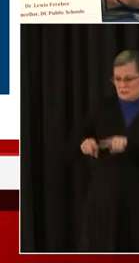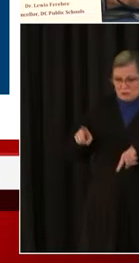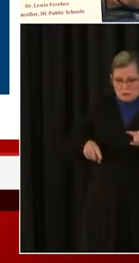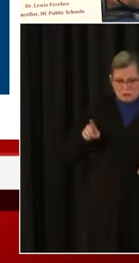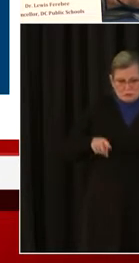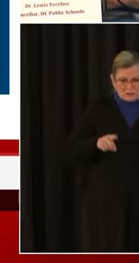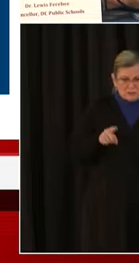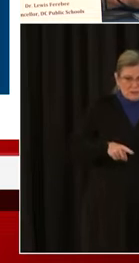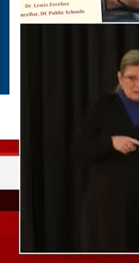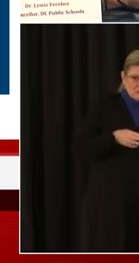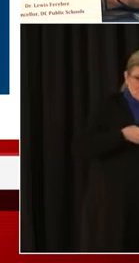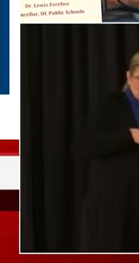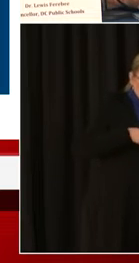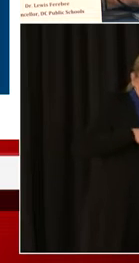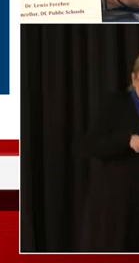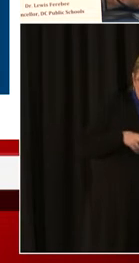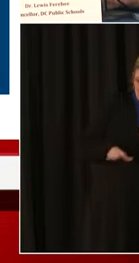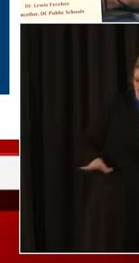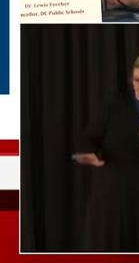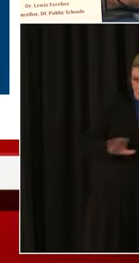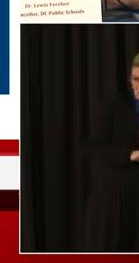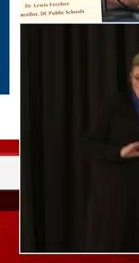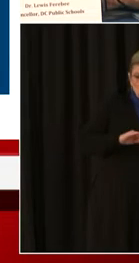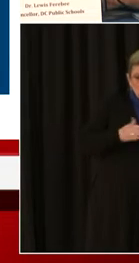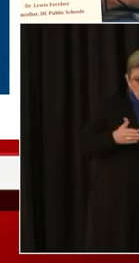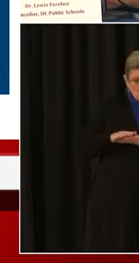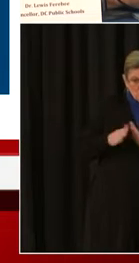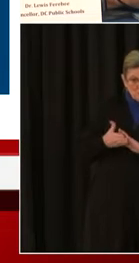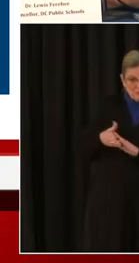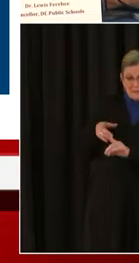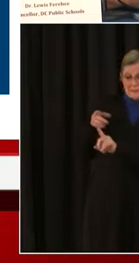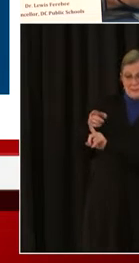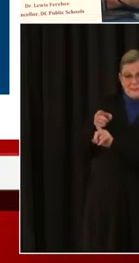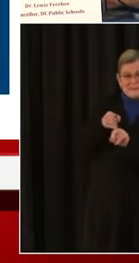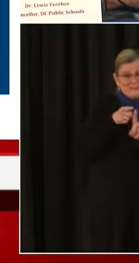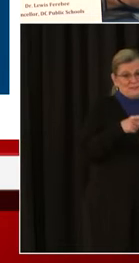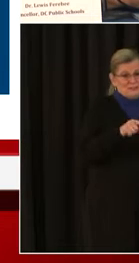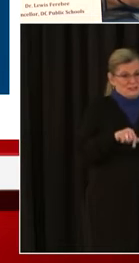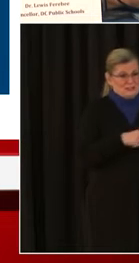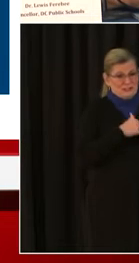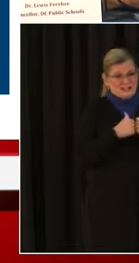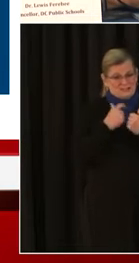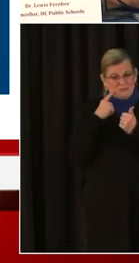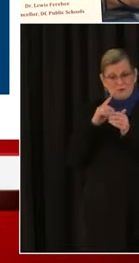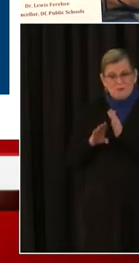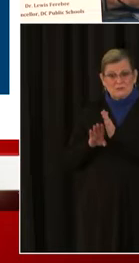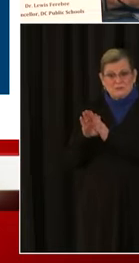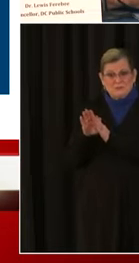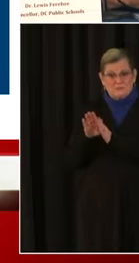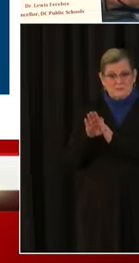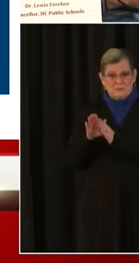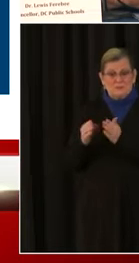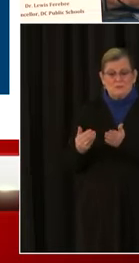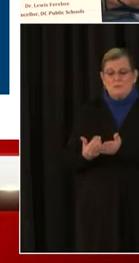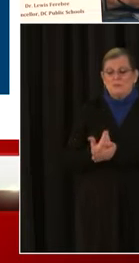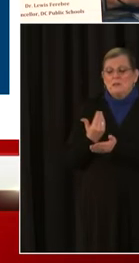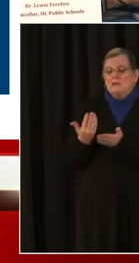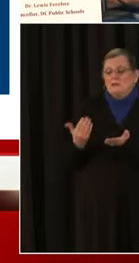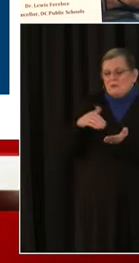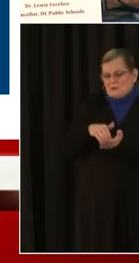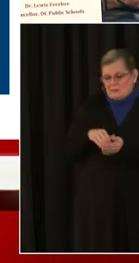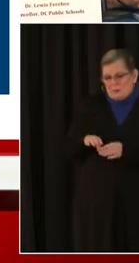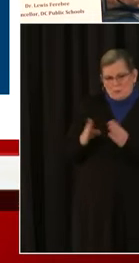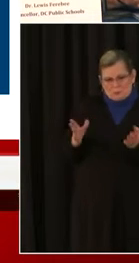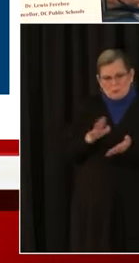community, but they also had a specific charge as relates to developing a reopening plan that is customized